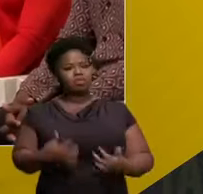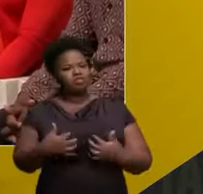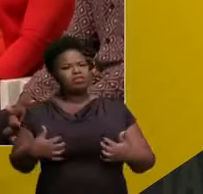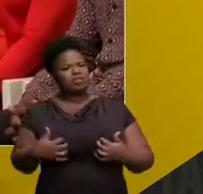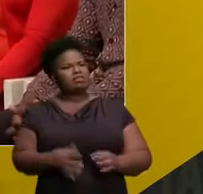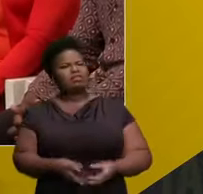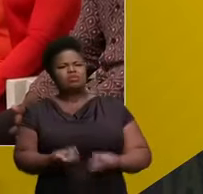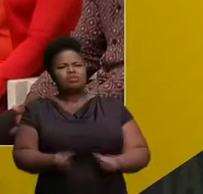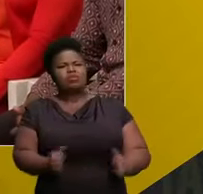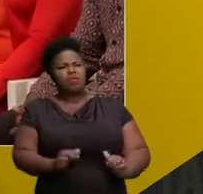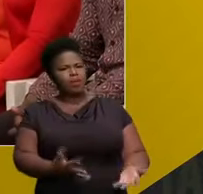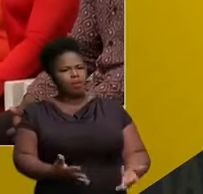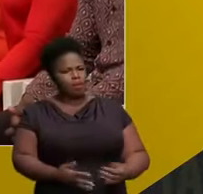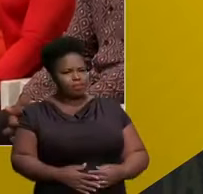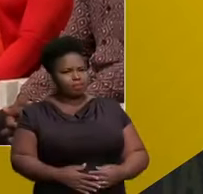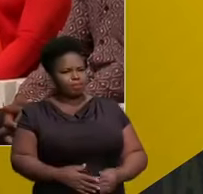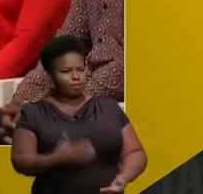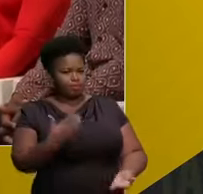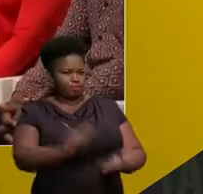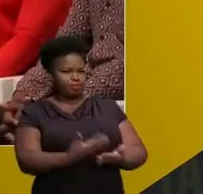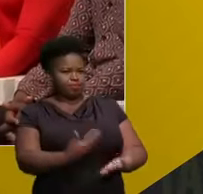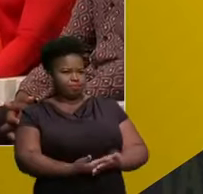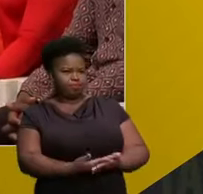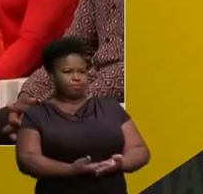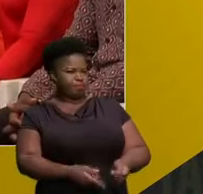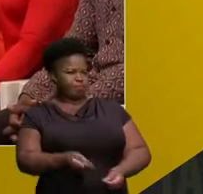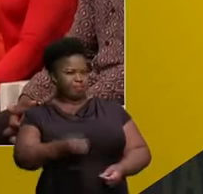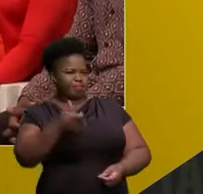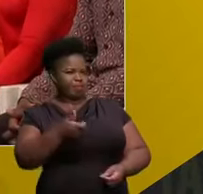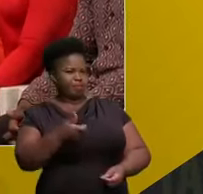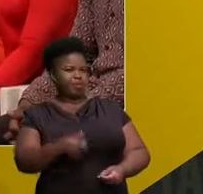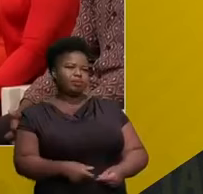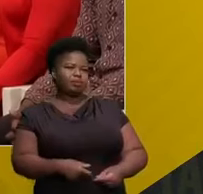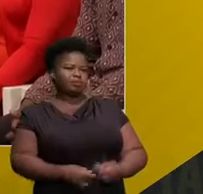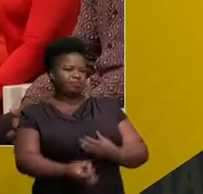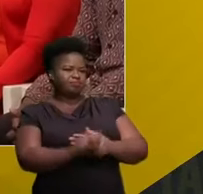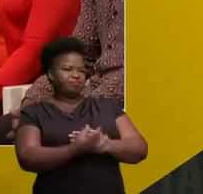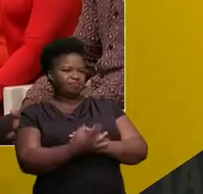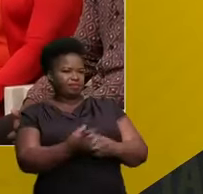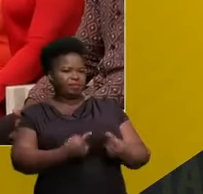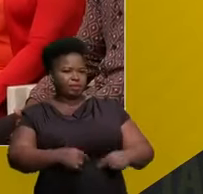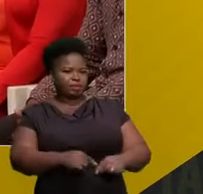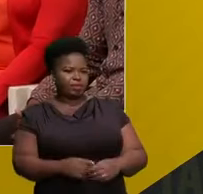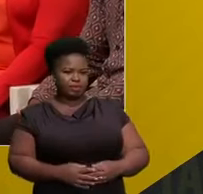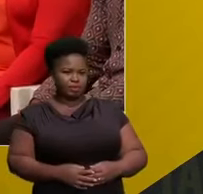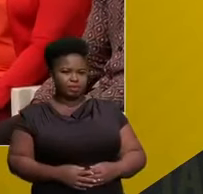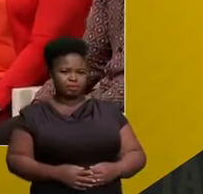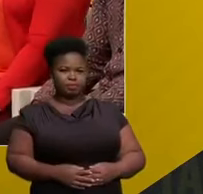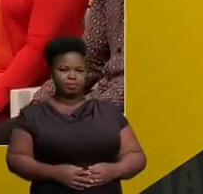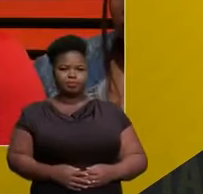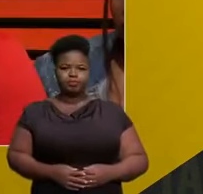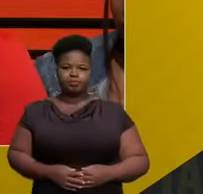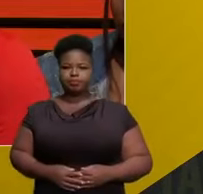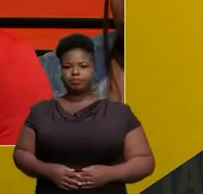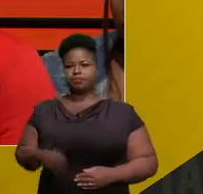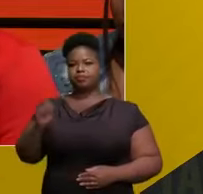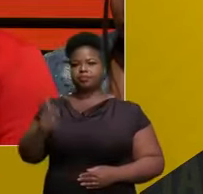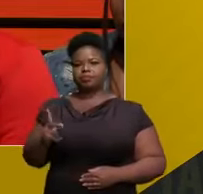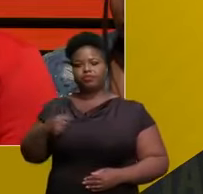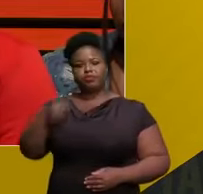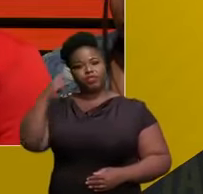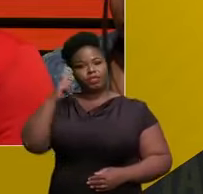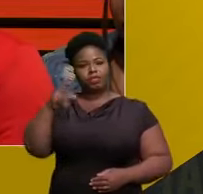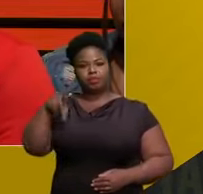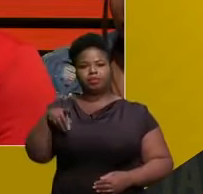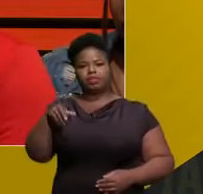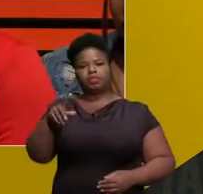deal with it? How do we treat it? Mhlawumbe kancane sisi wesilu ukwazi ukuthi usinike kancane nje perspective. So masicabanga